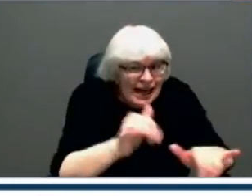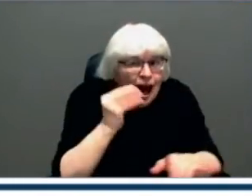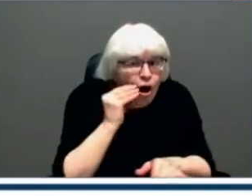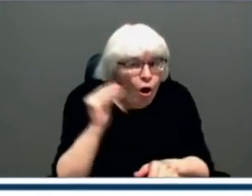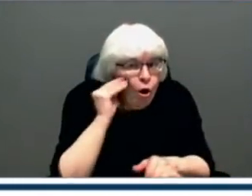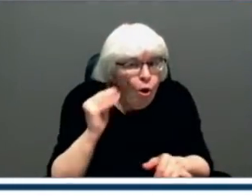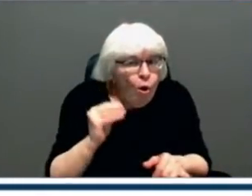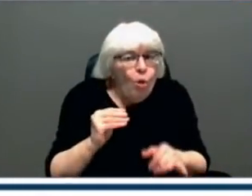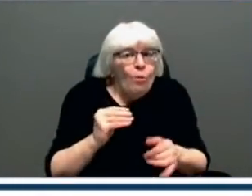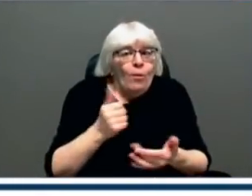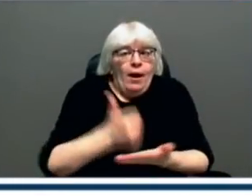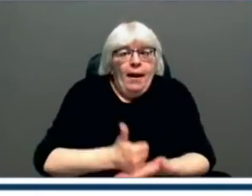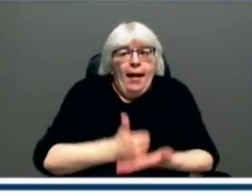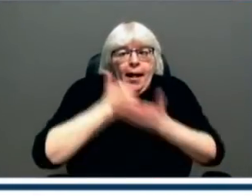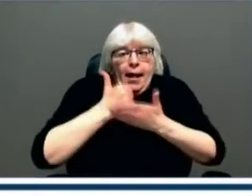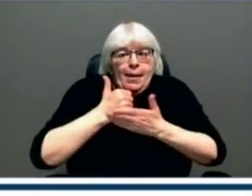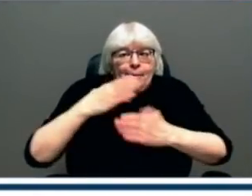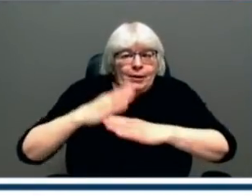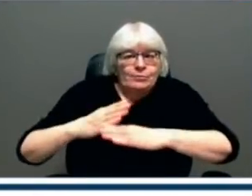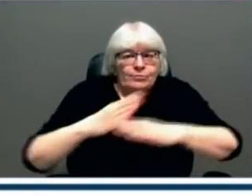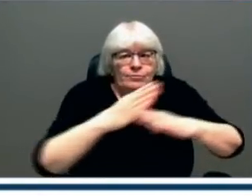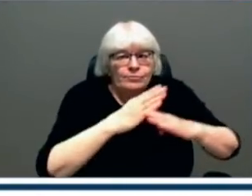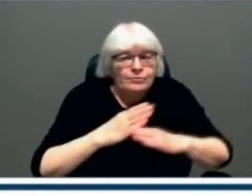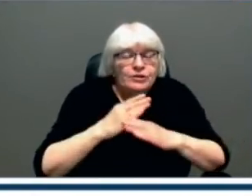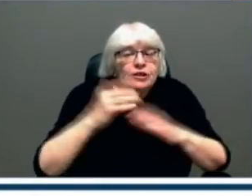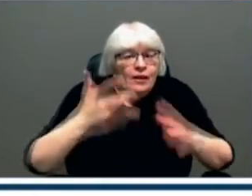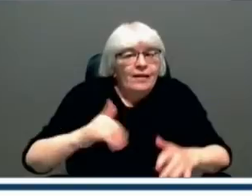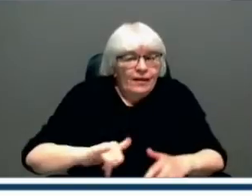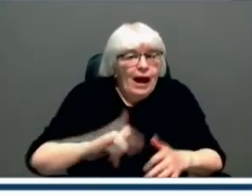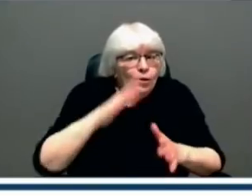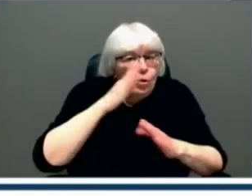risk. Dr. Strang.